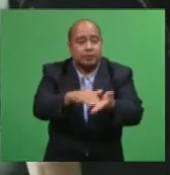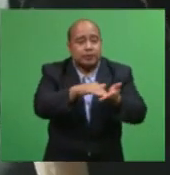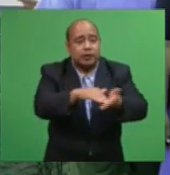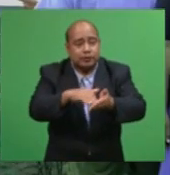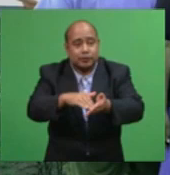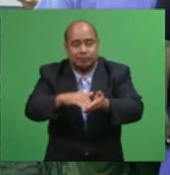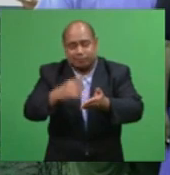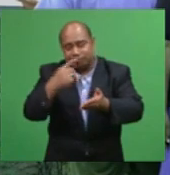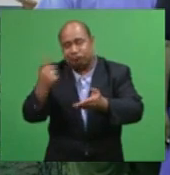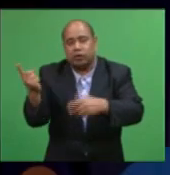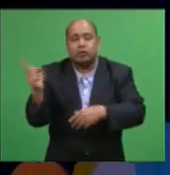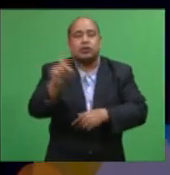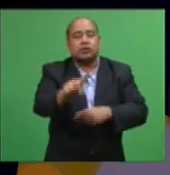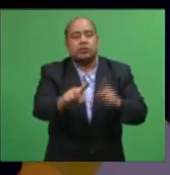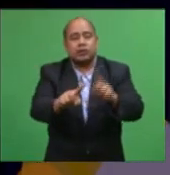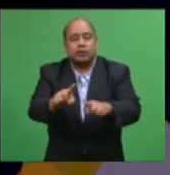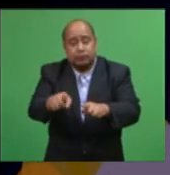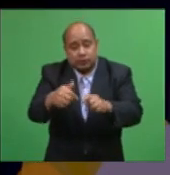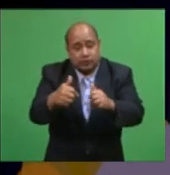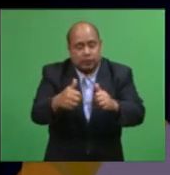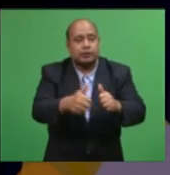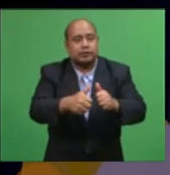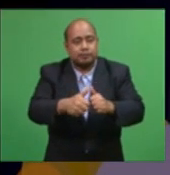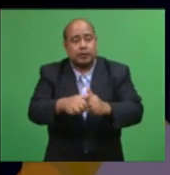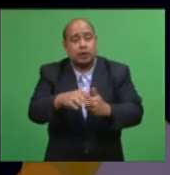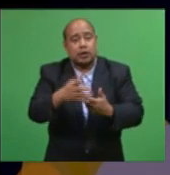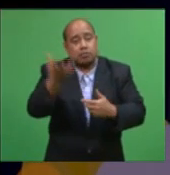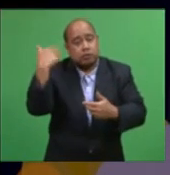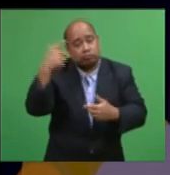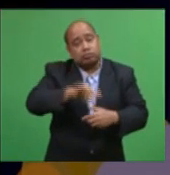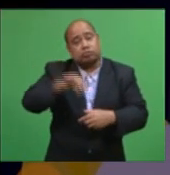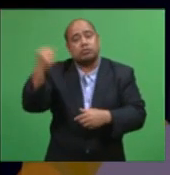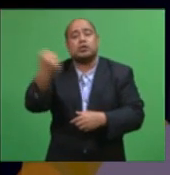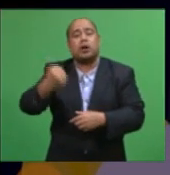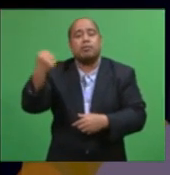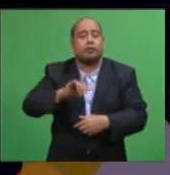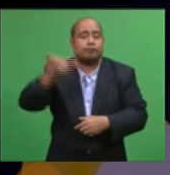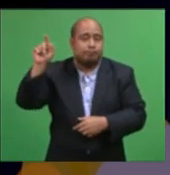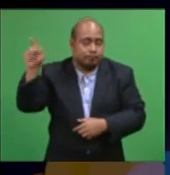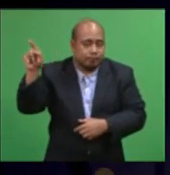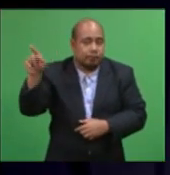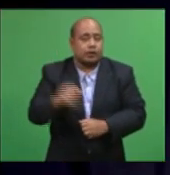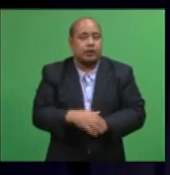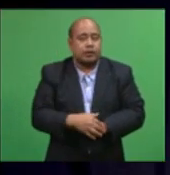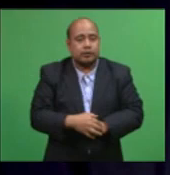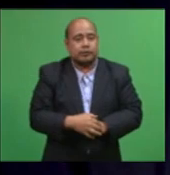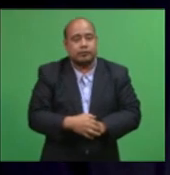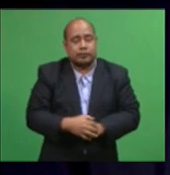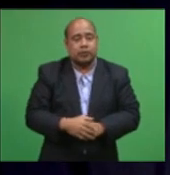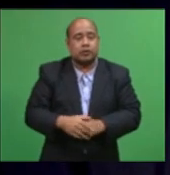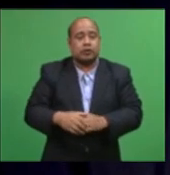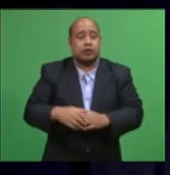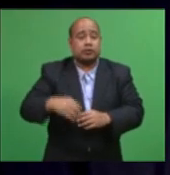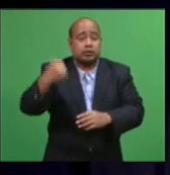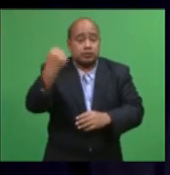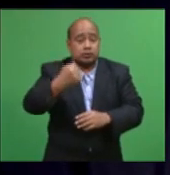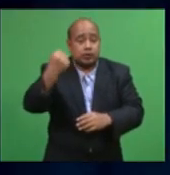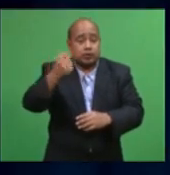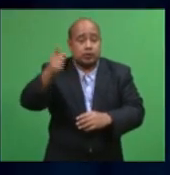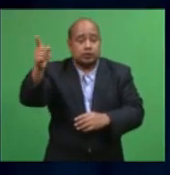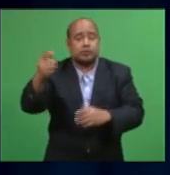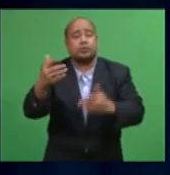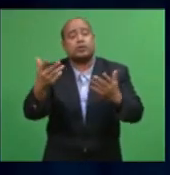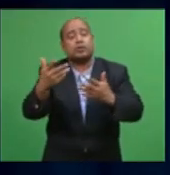their deployment in Samoa. In Savai, there are no doctors in Savai, no gynecologists. It's only the midwives over